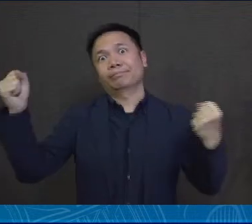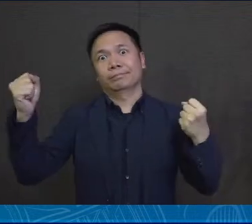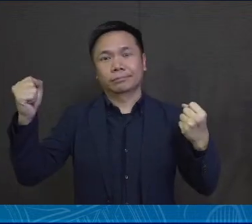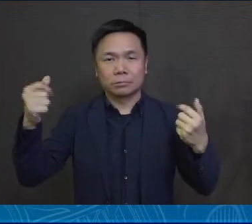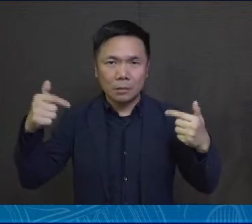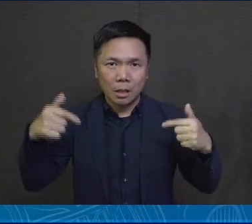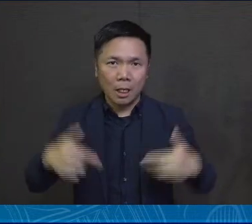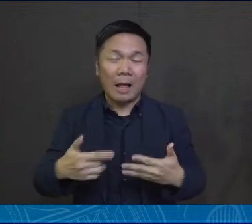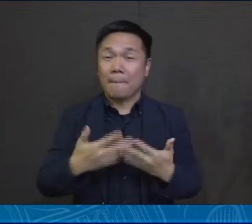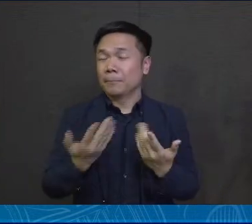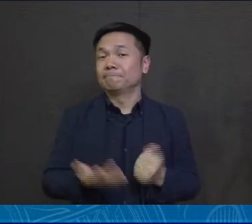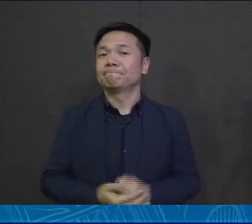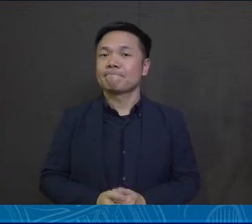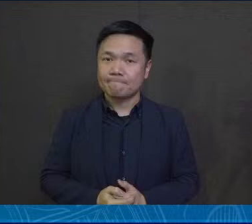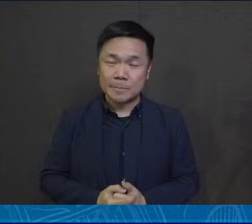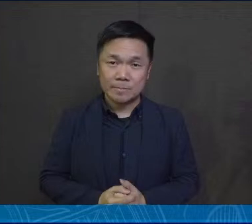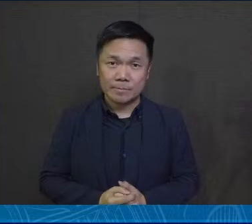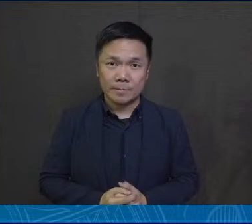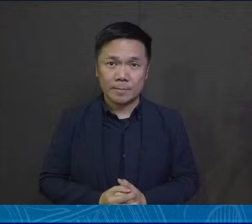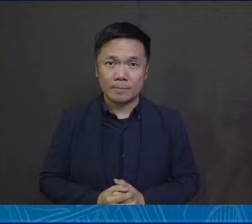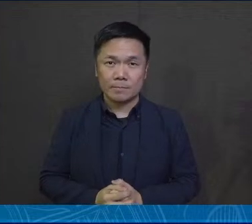and disaster risks.